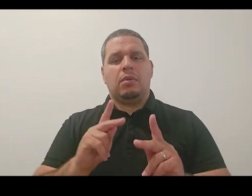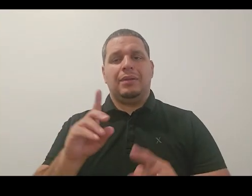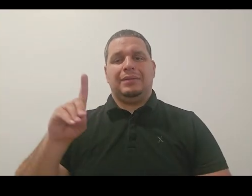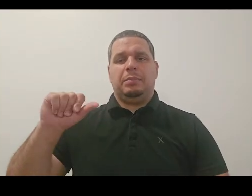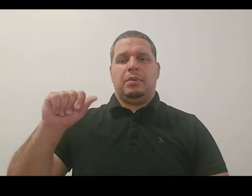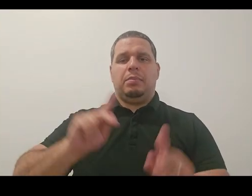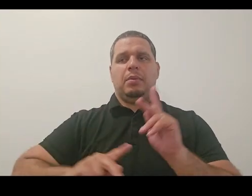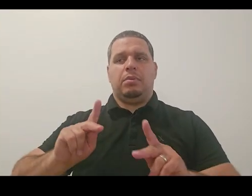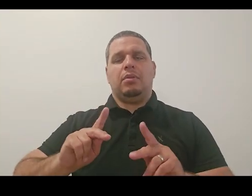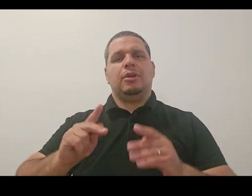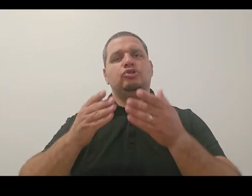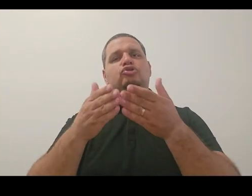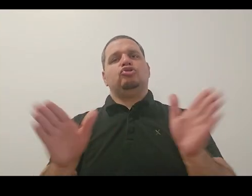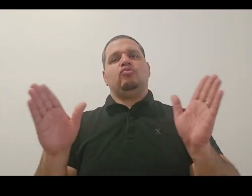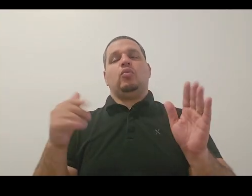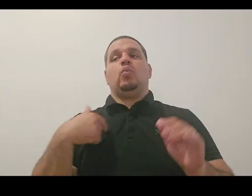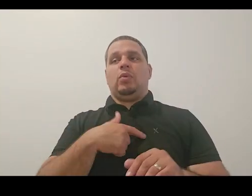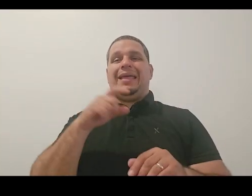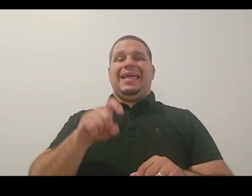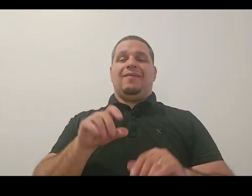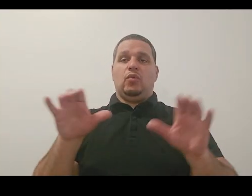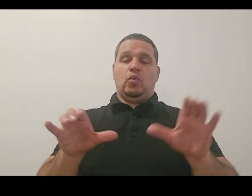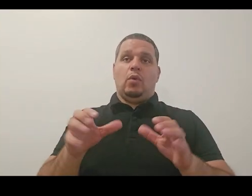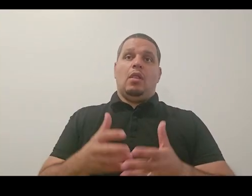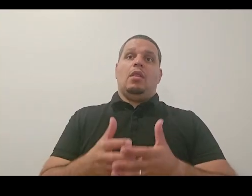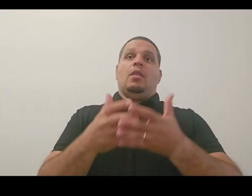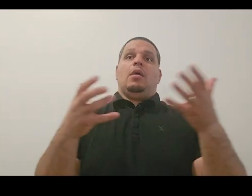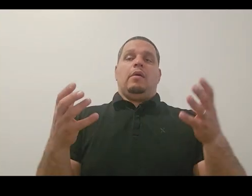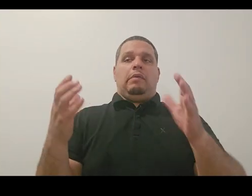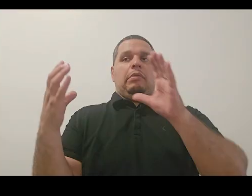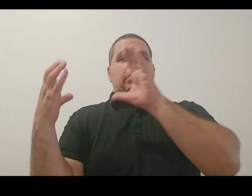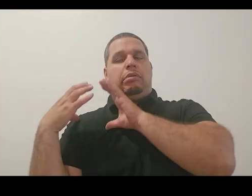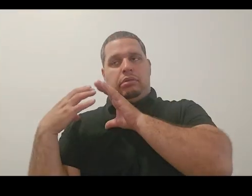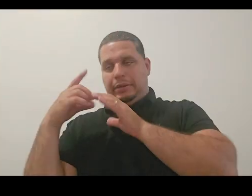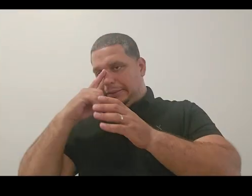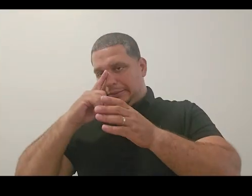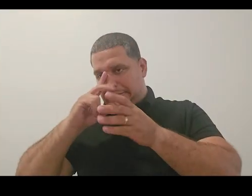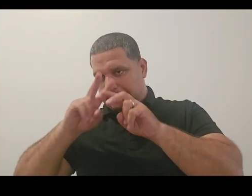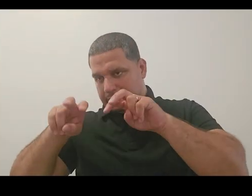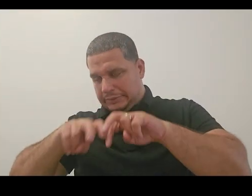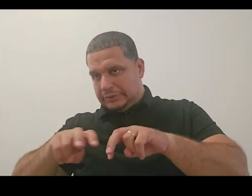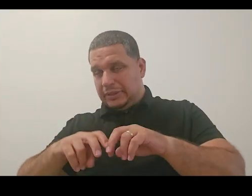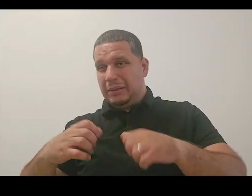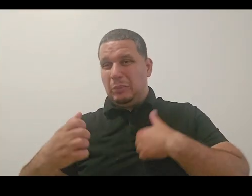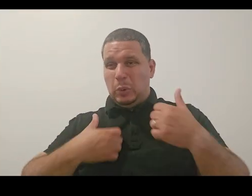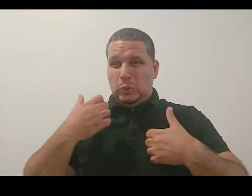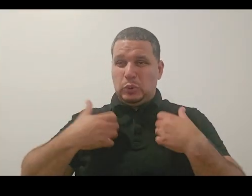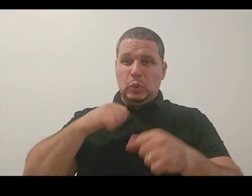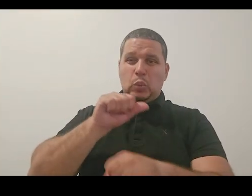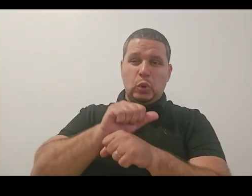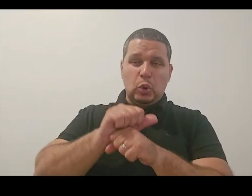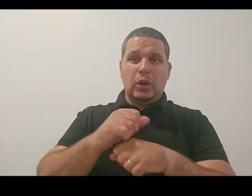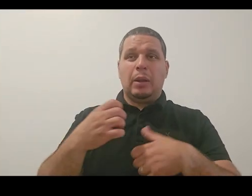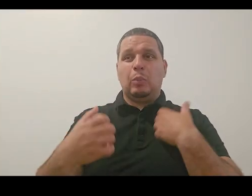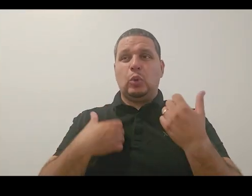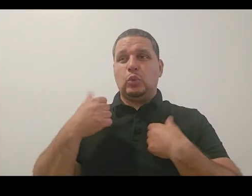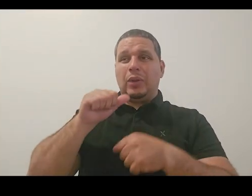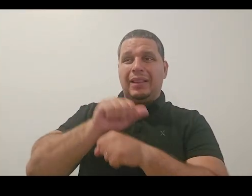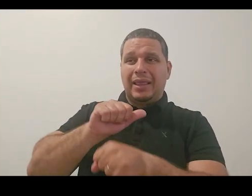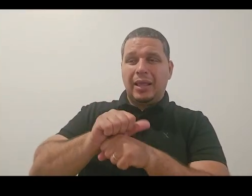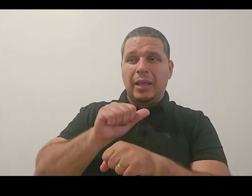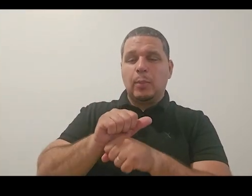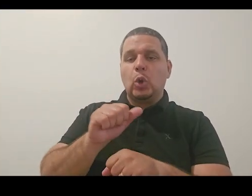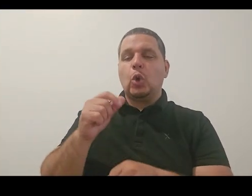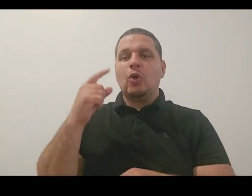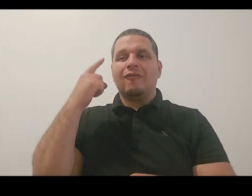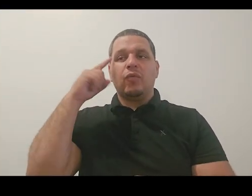know, blind people and disabled people in general, I think they have to do a lot of heavy lifting, a lot of like emotional